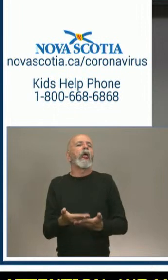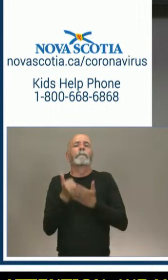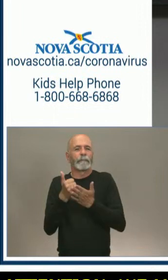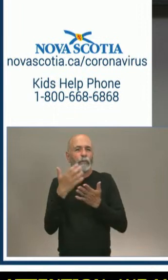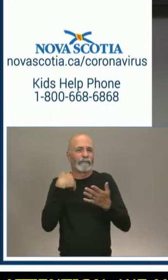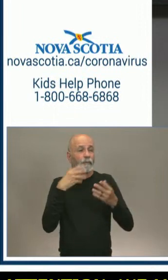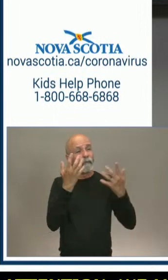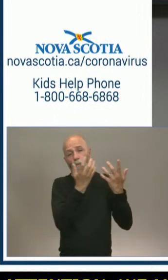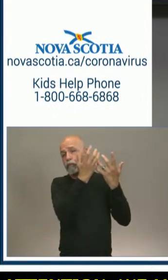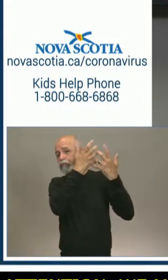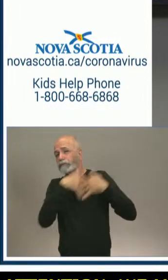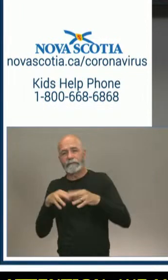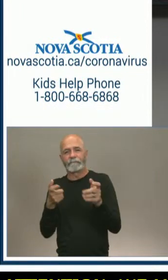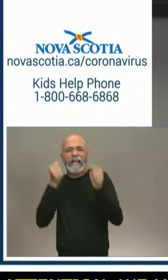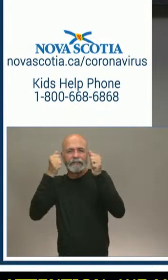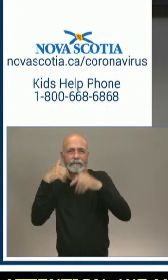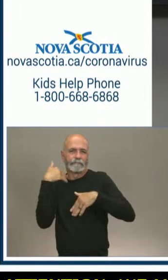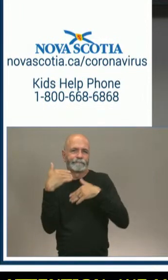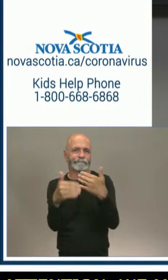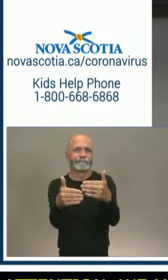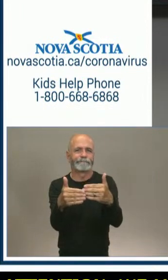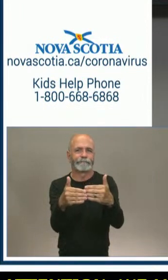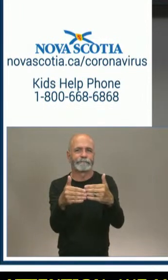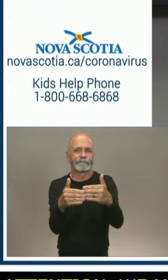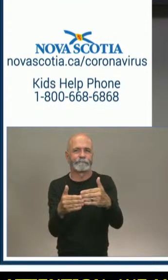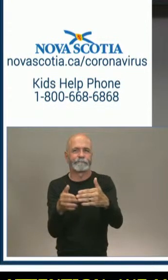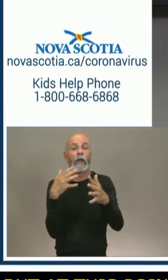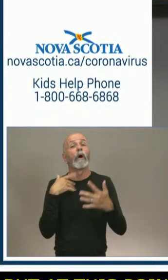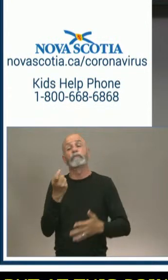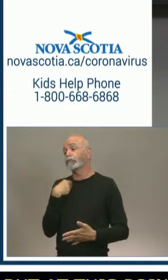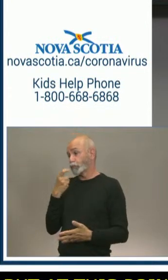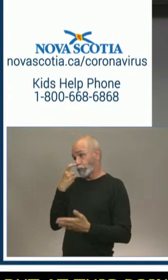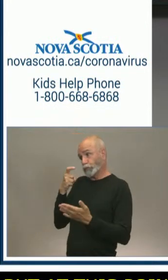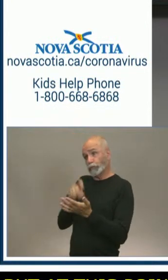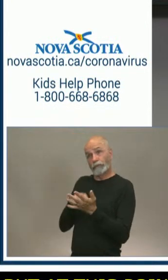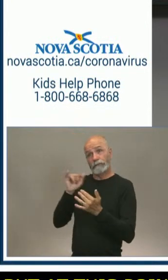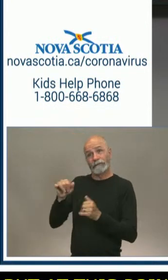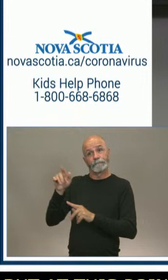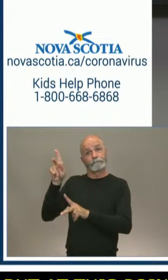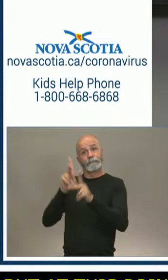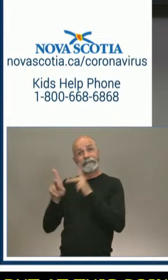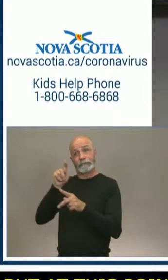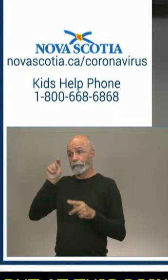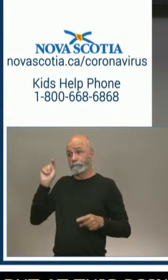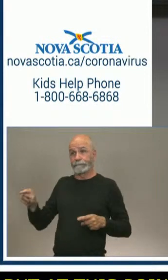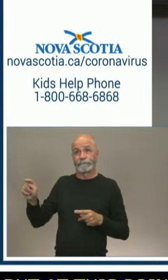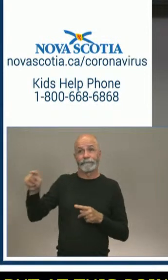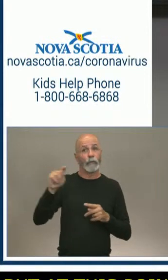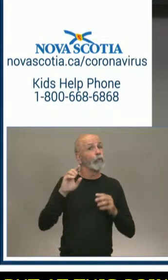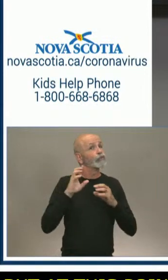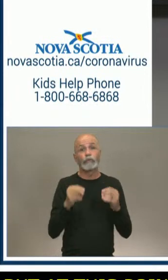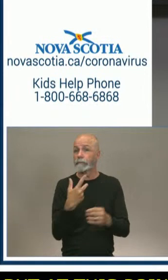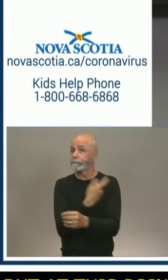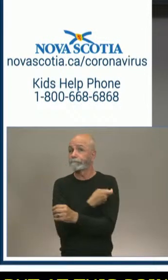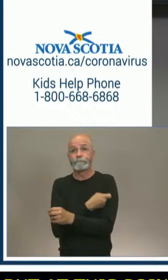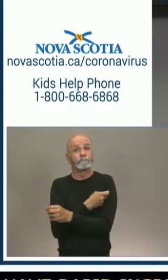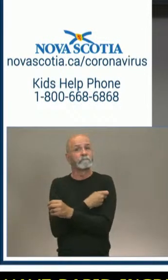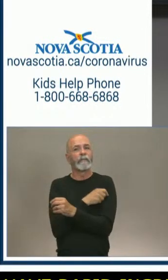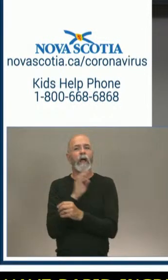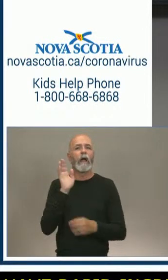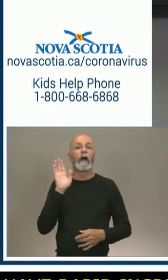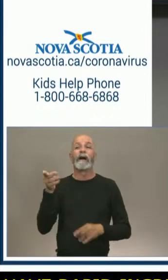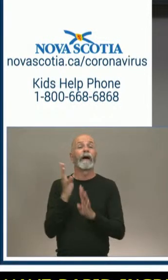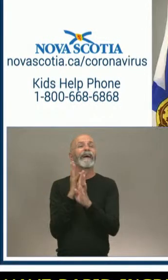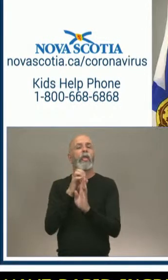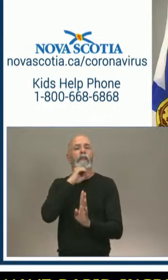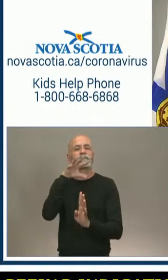coverage. And we are not seeing indications of decreasing demand for vaccine like New Brunswick is having. Go ahead with your